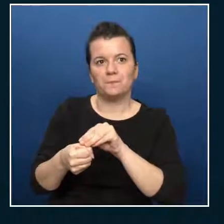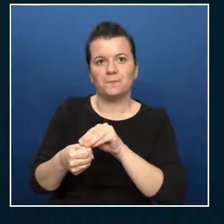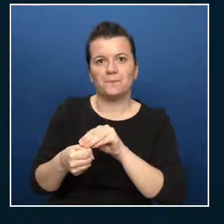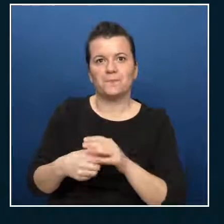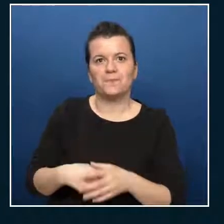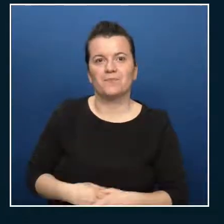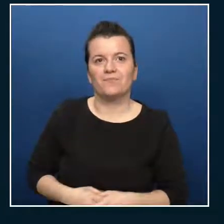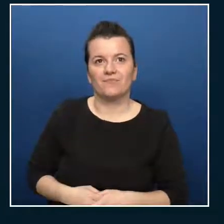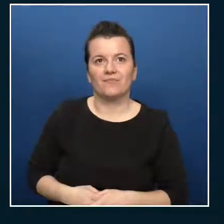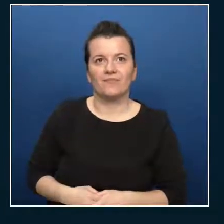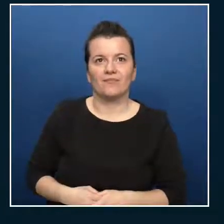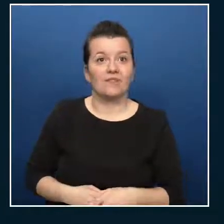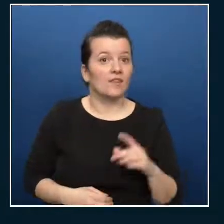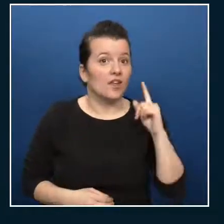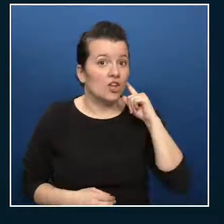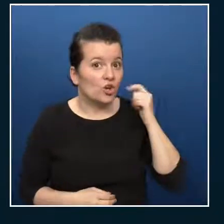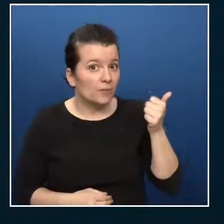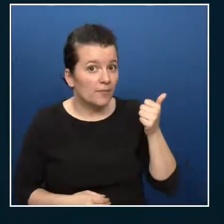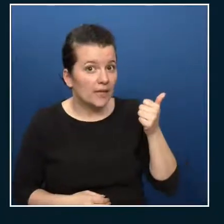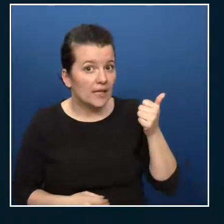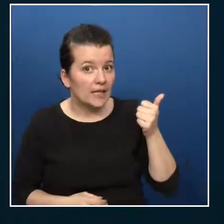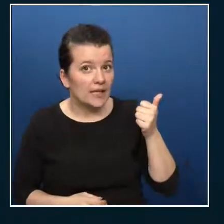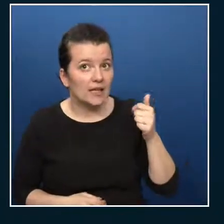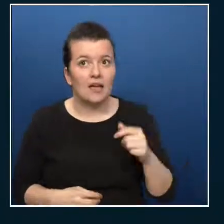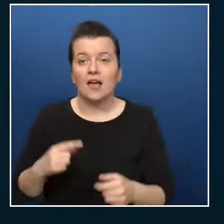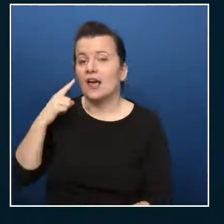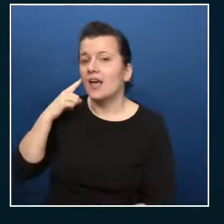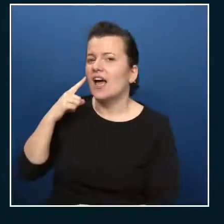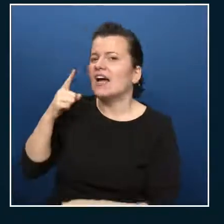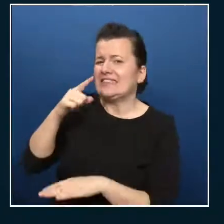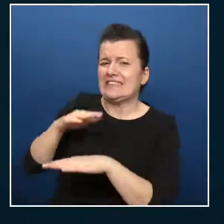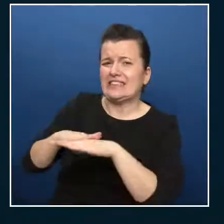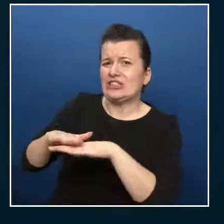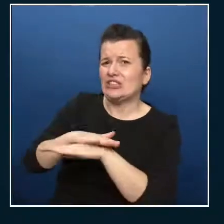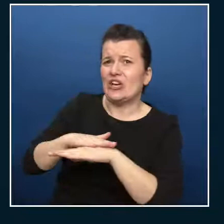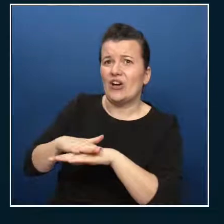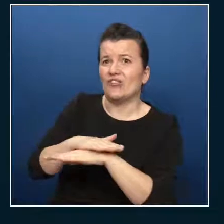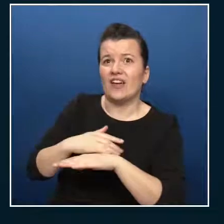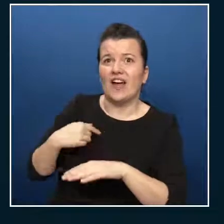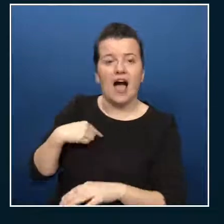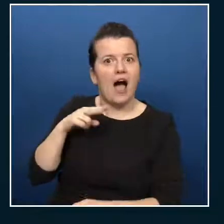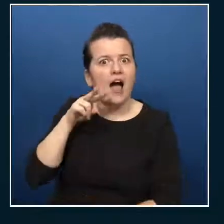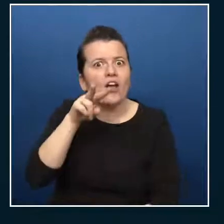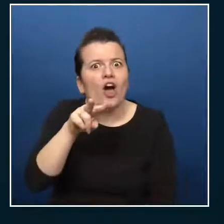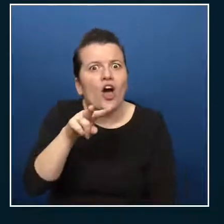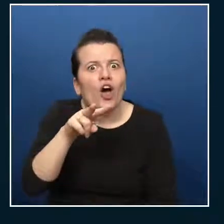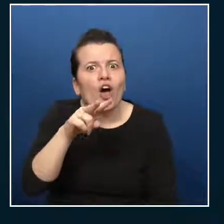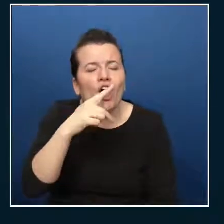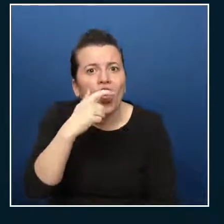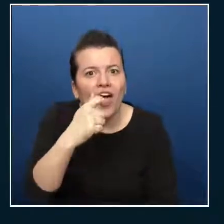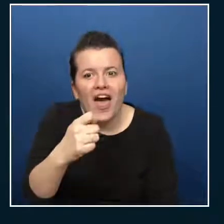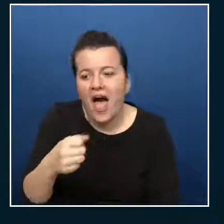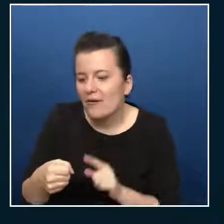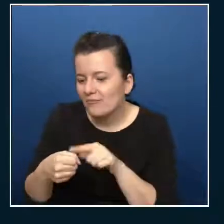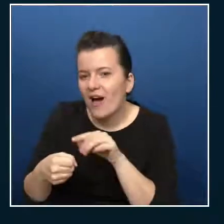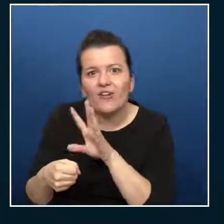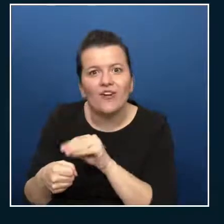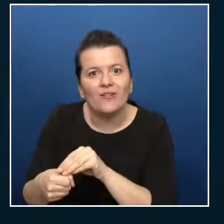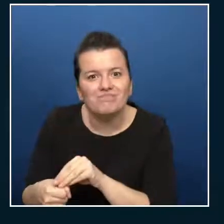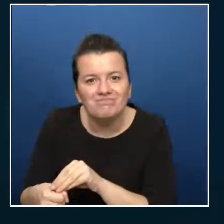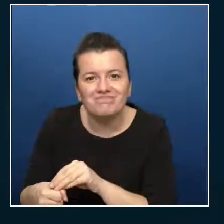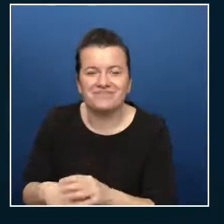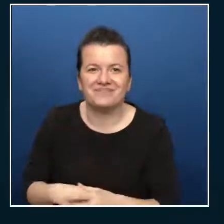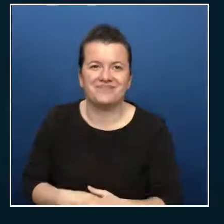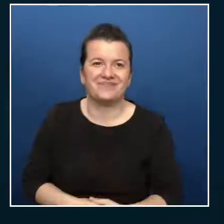Can you hear me? I'm sorry, I was too engaged in the talk to unmute myself. Oh,